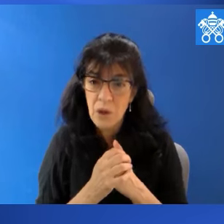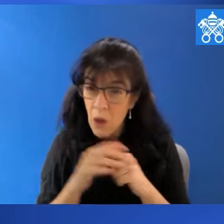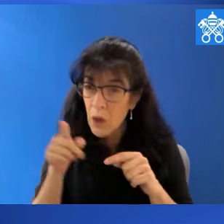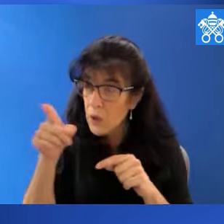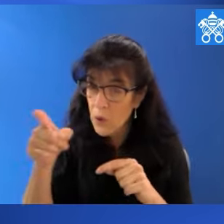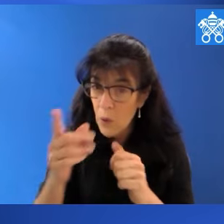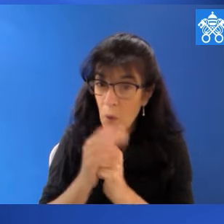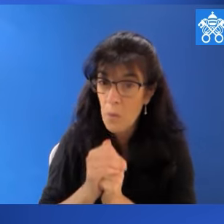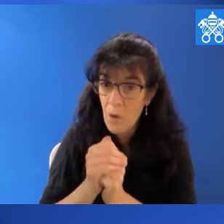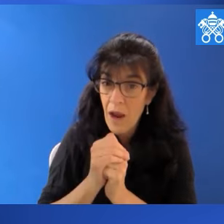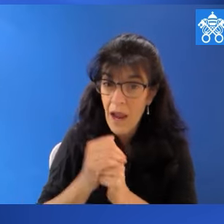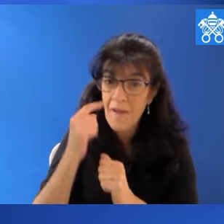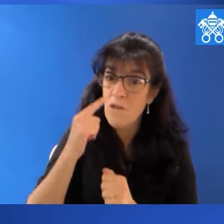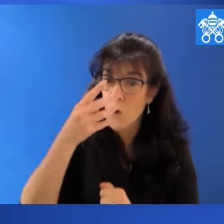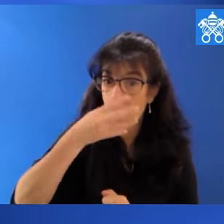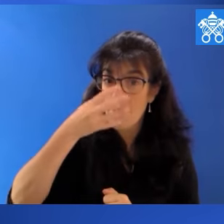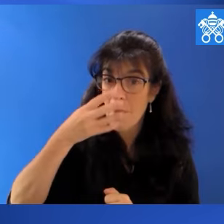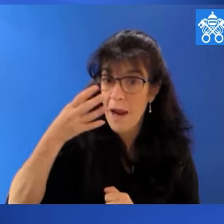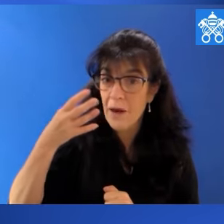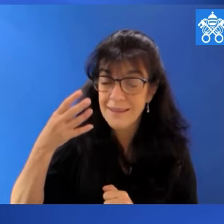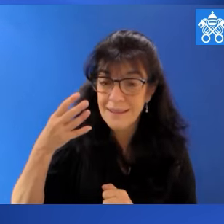do you pray for migrants,